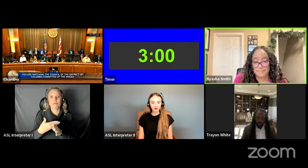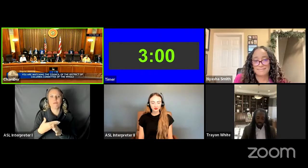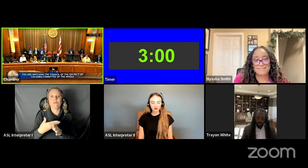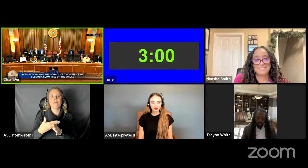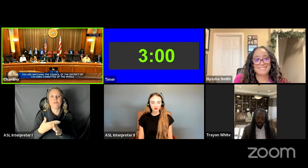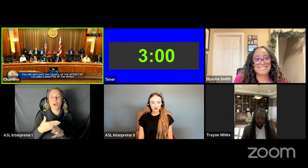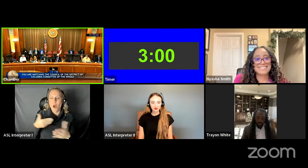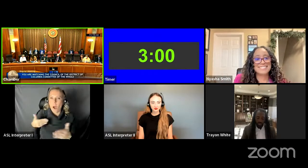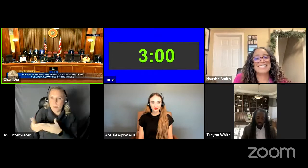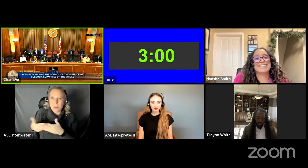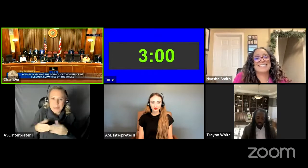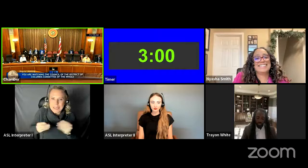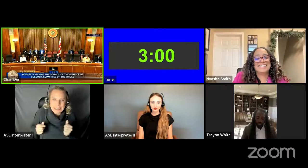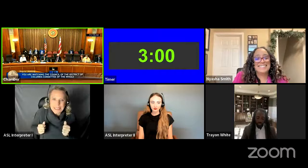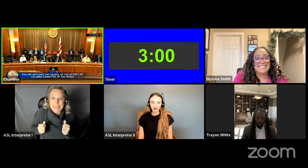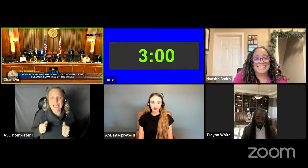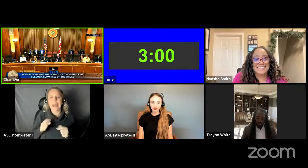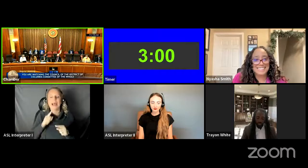Almost got by.